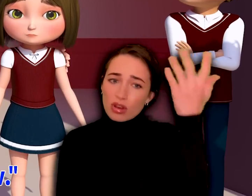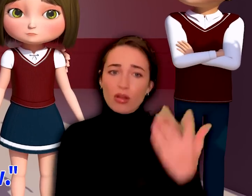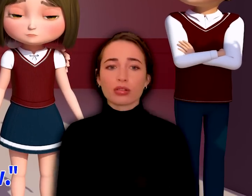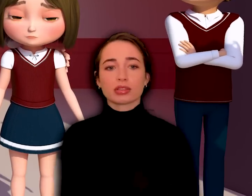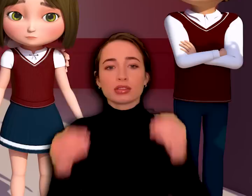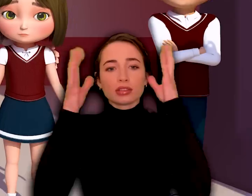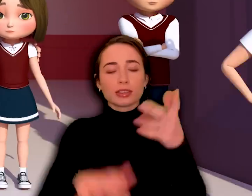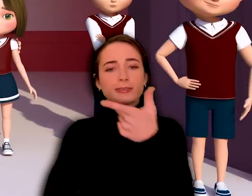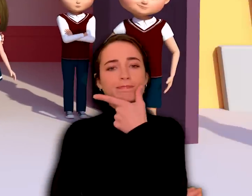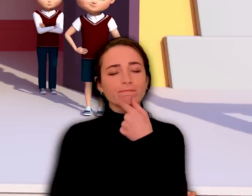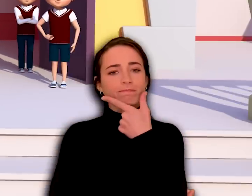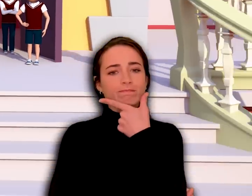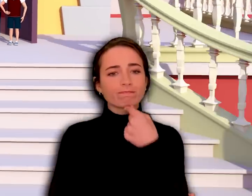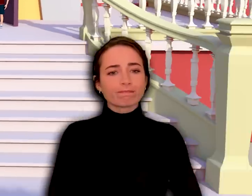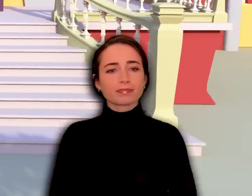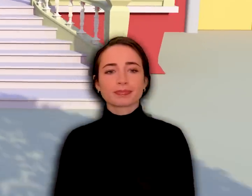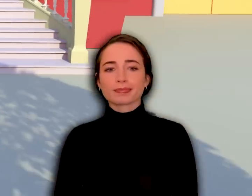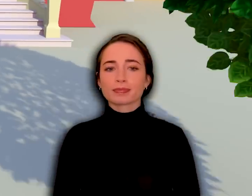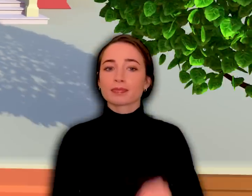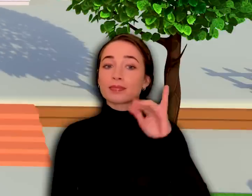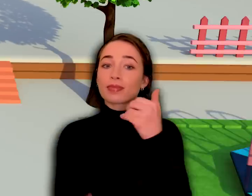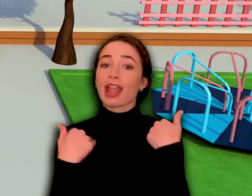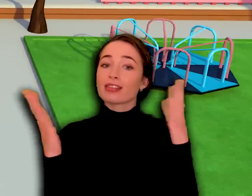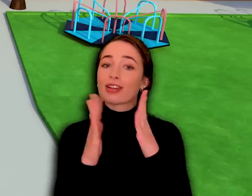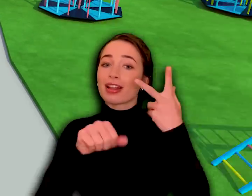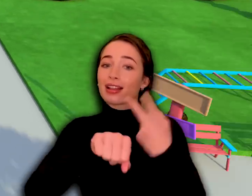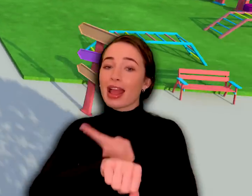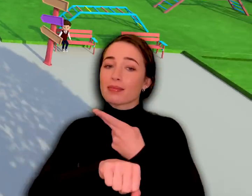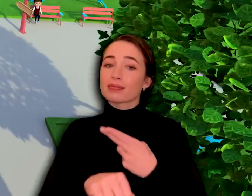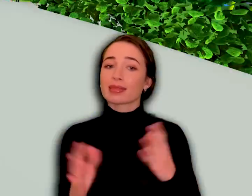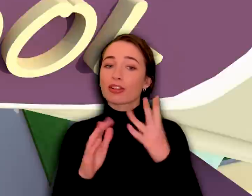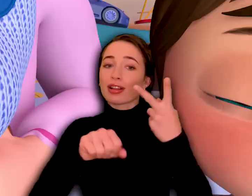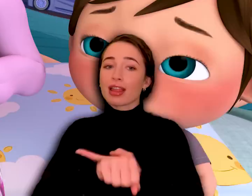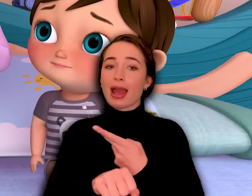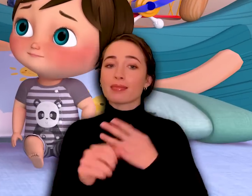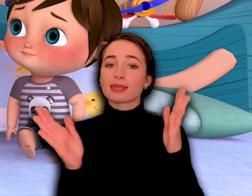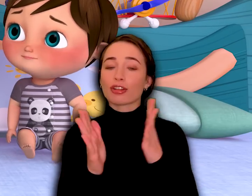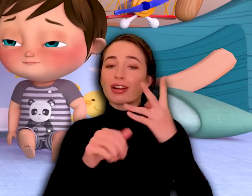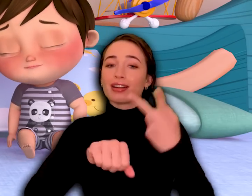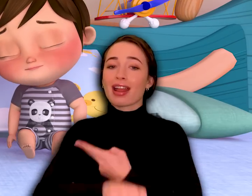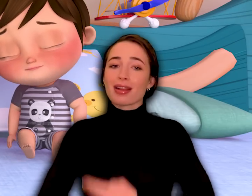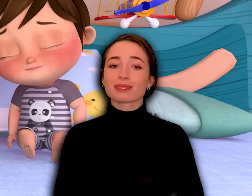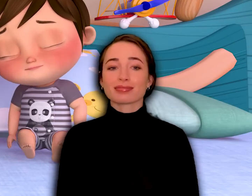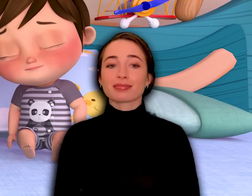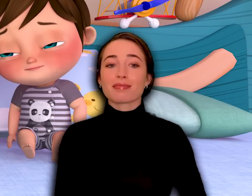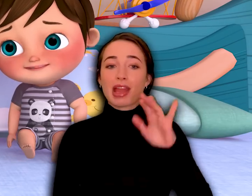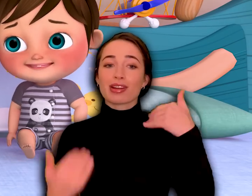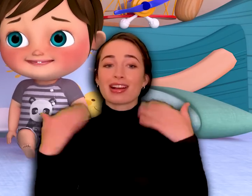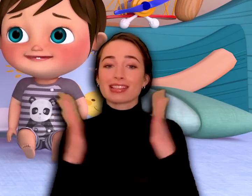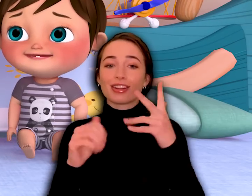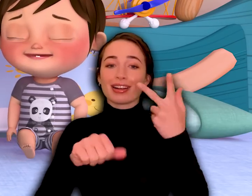lamb you know the teacher did reply Mary had a little lamb little lamb little